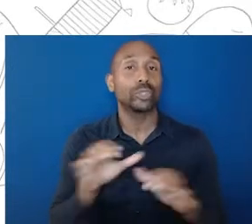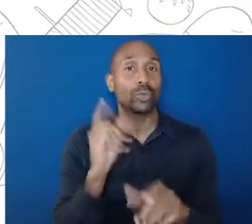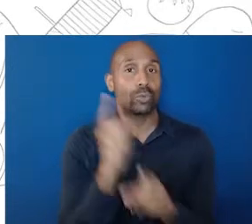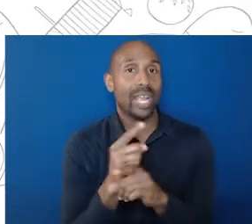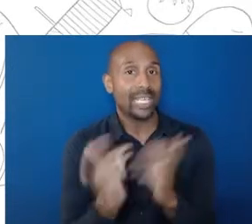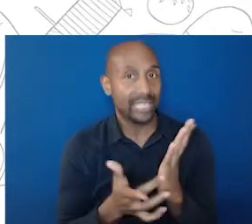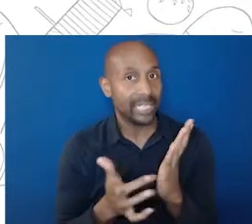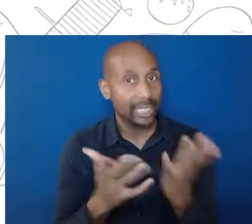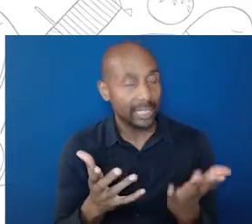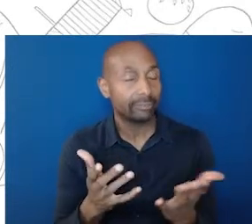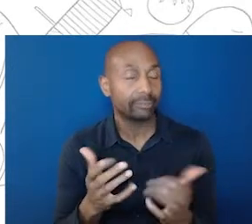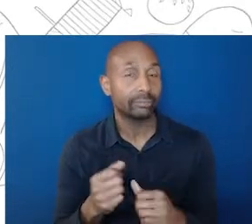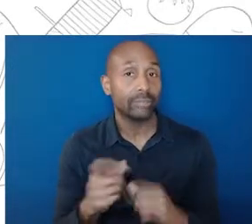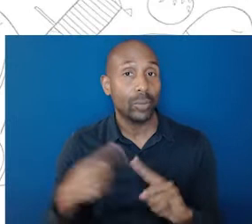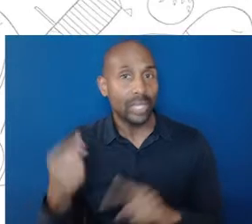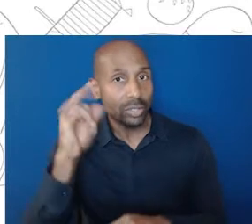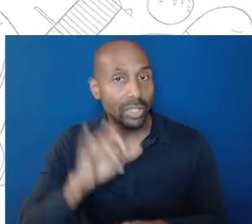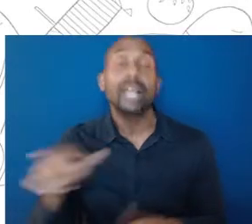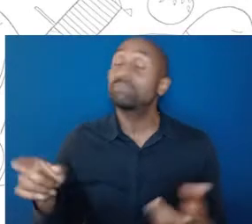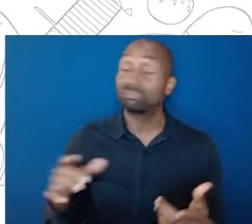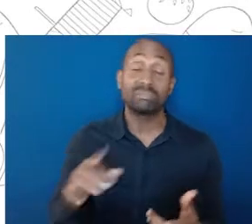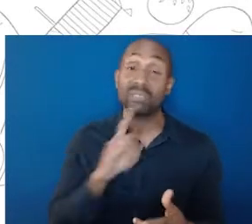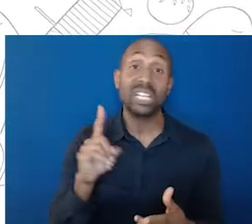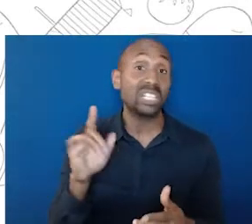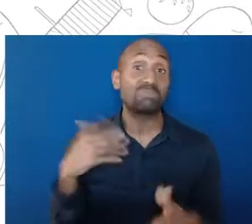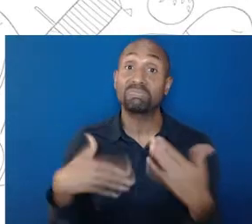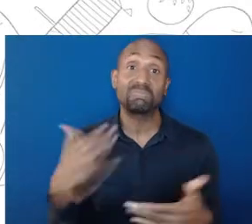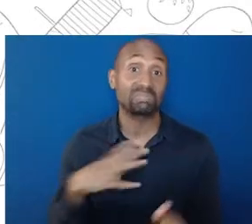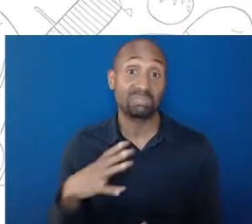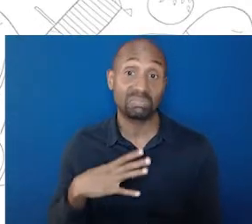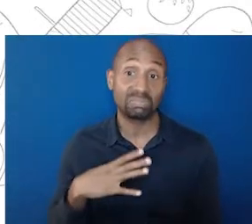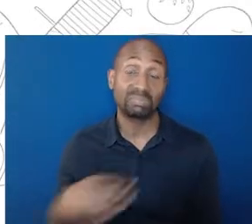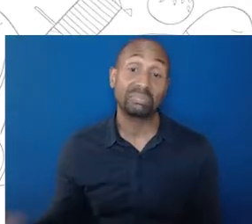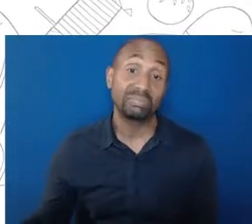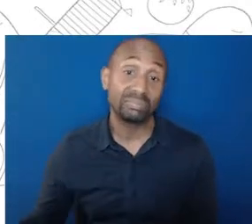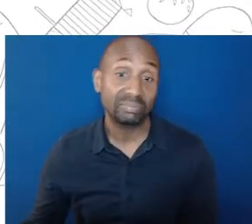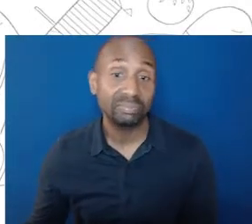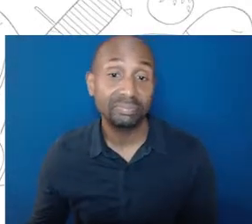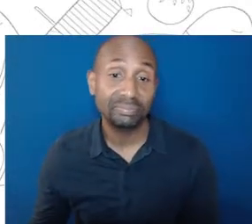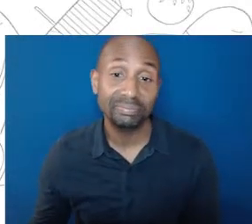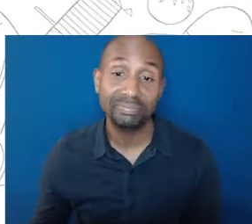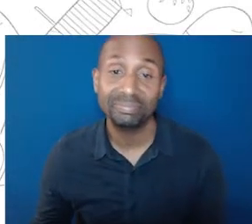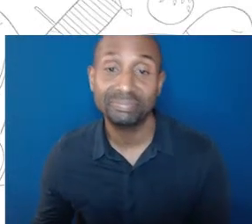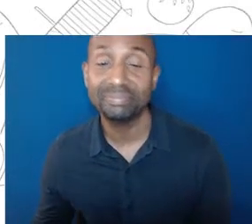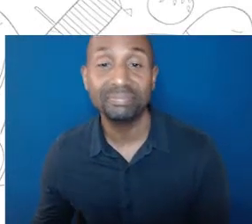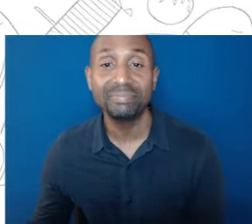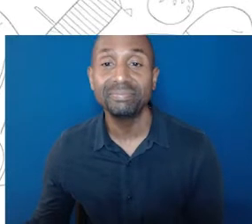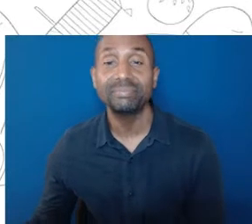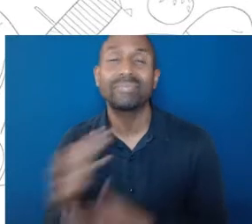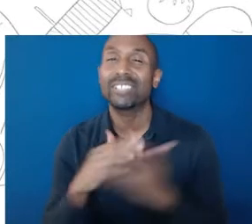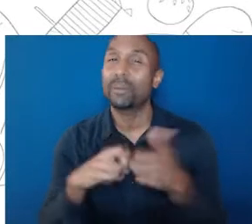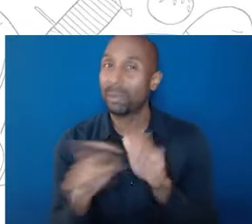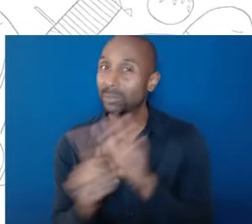properly, it actually was okay. Some of the problems that came up